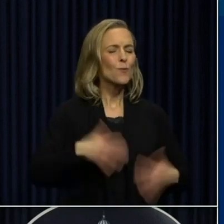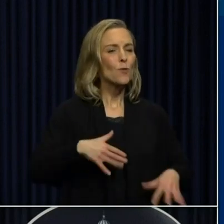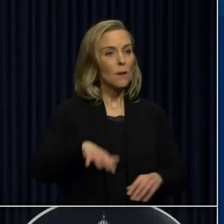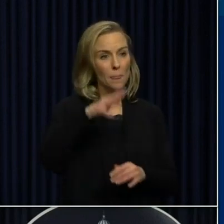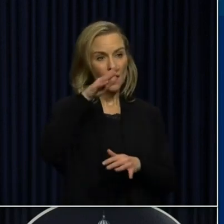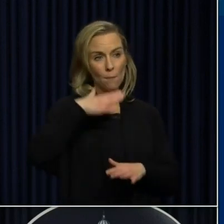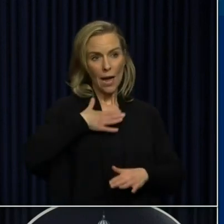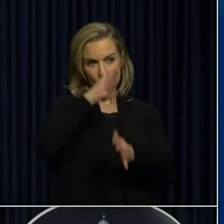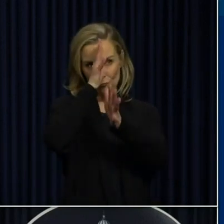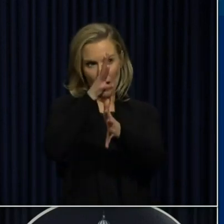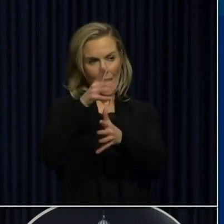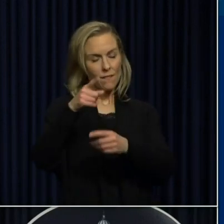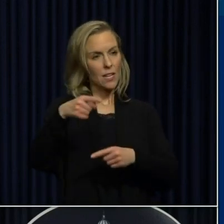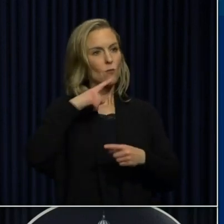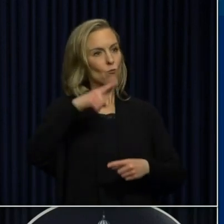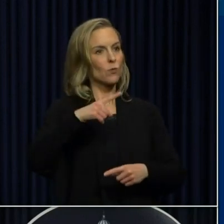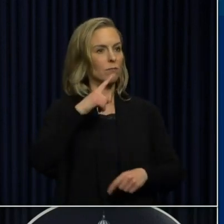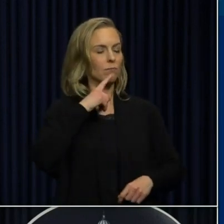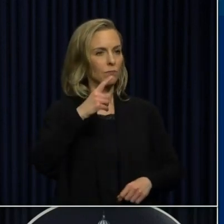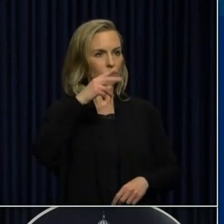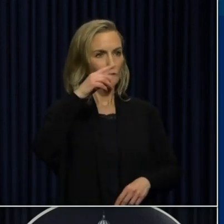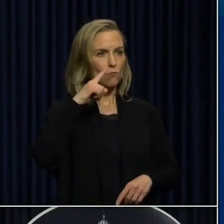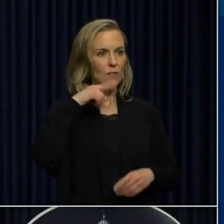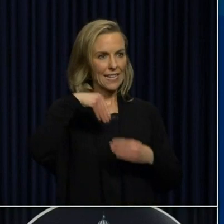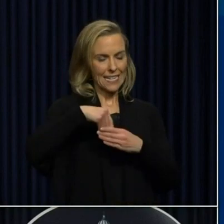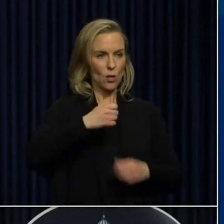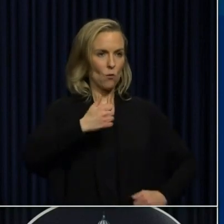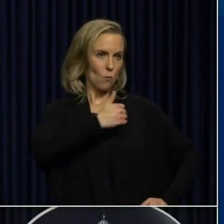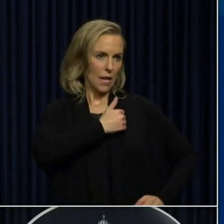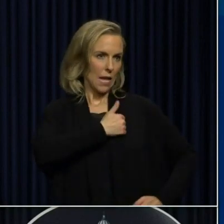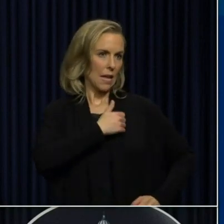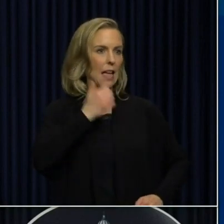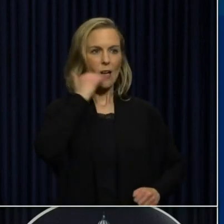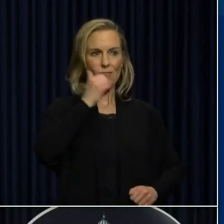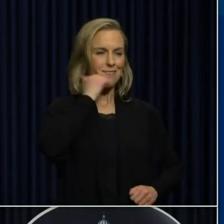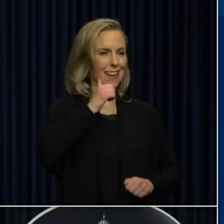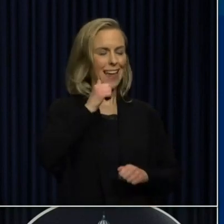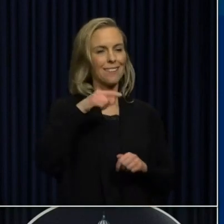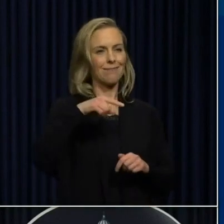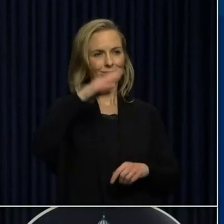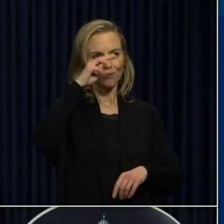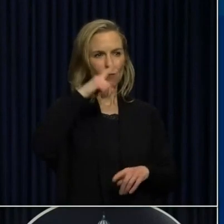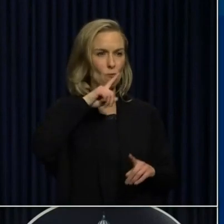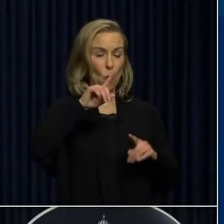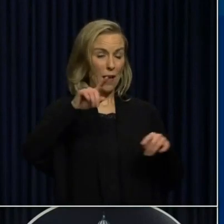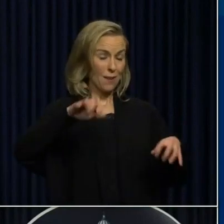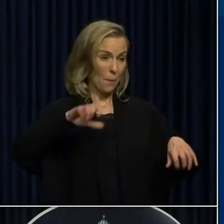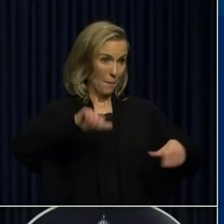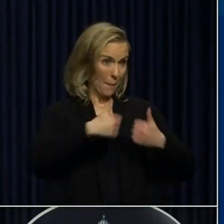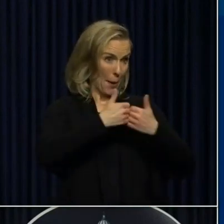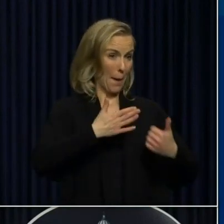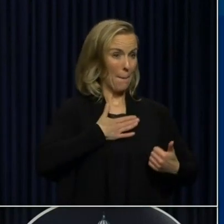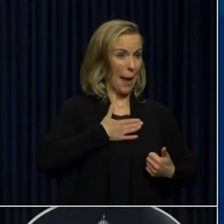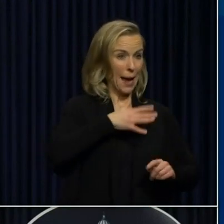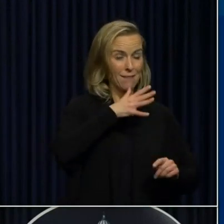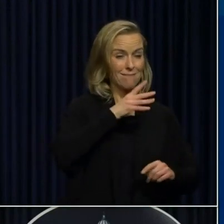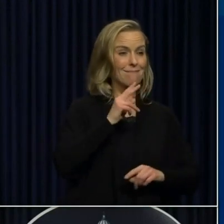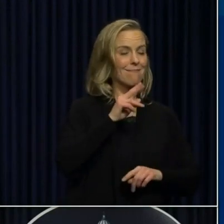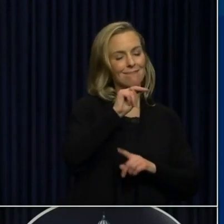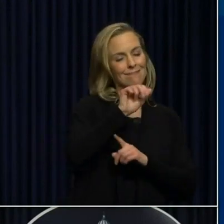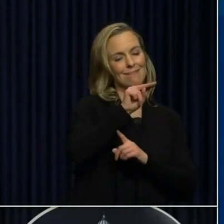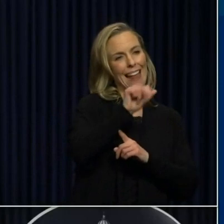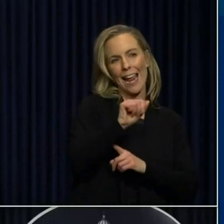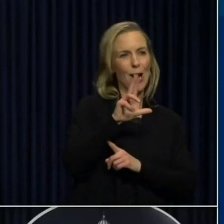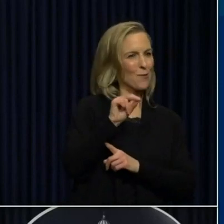as a drill sergeant in the United States Air Force, but he was no match for my Nana. Now, even